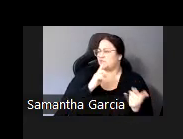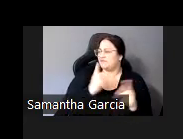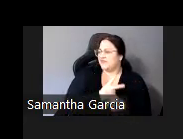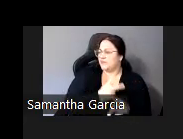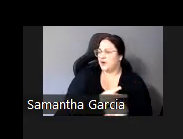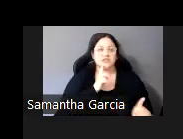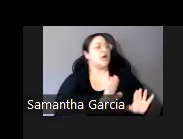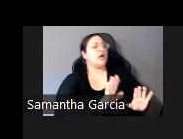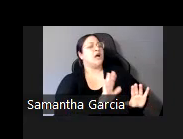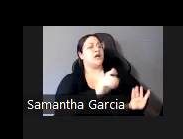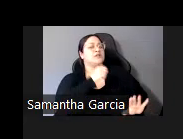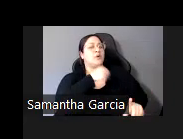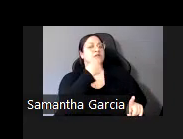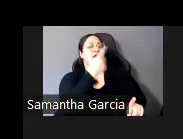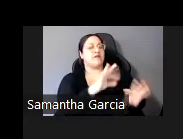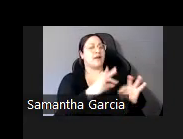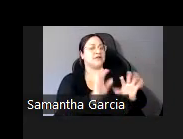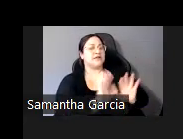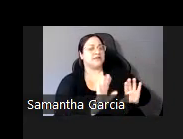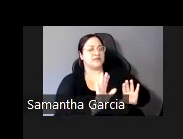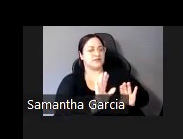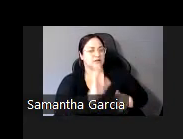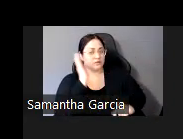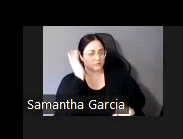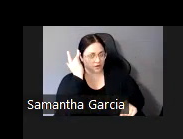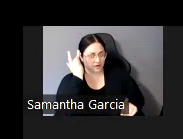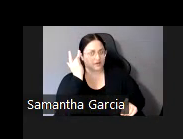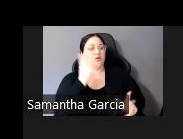may recognize that this is a scam.